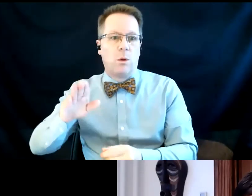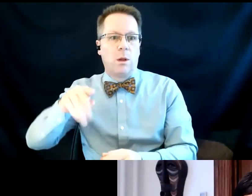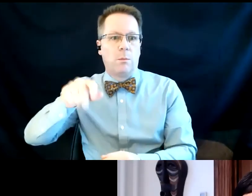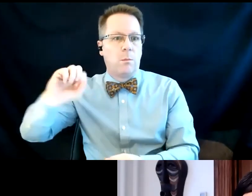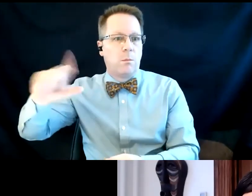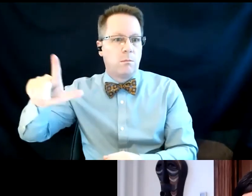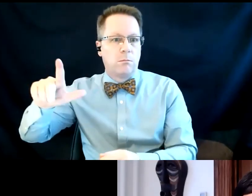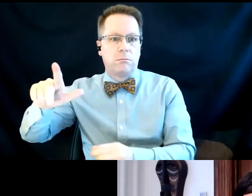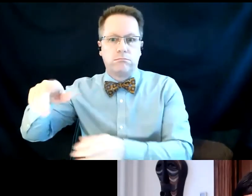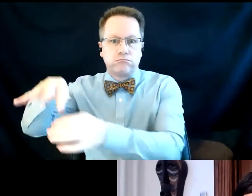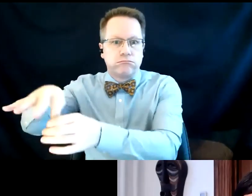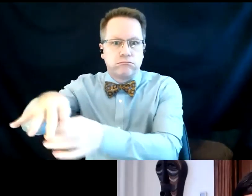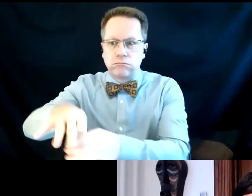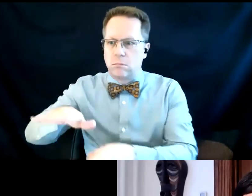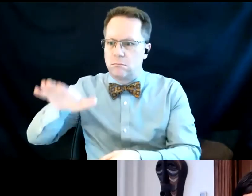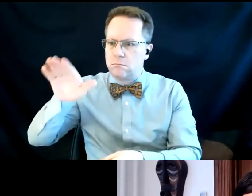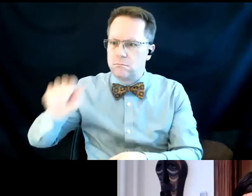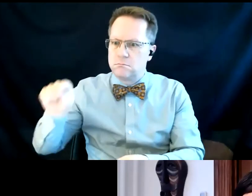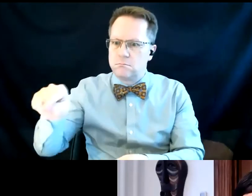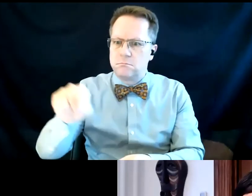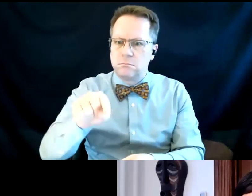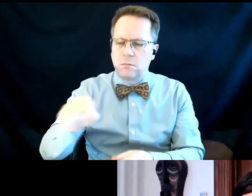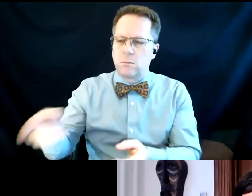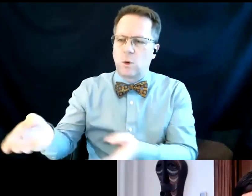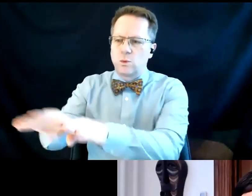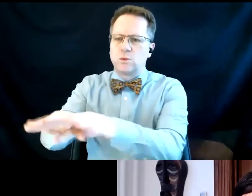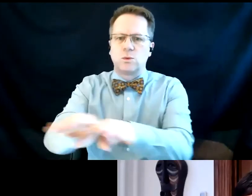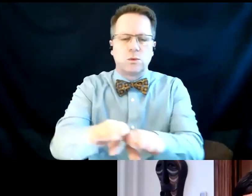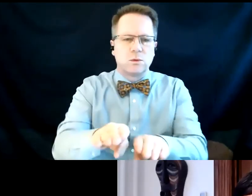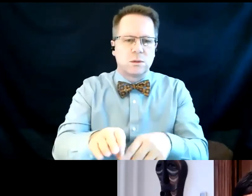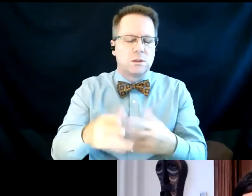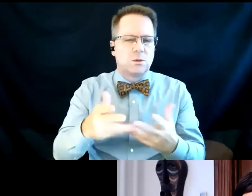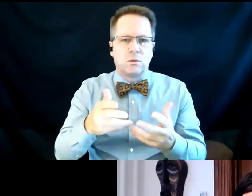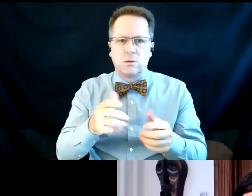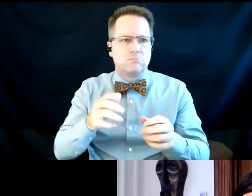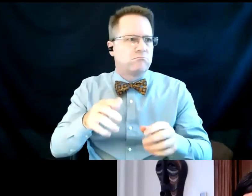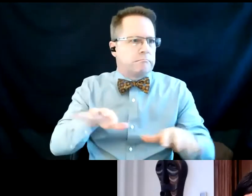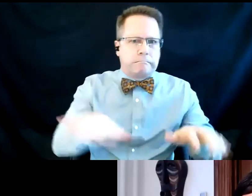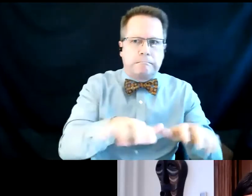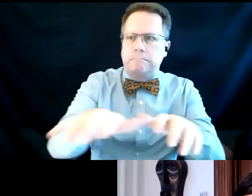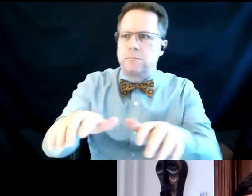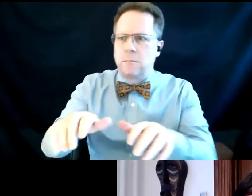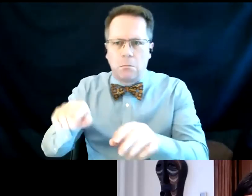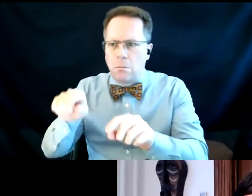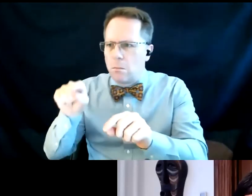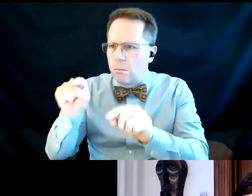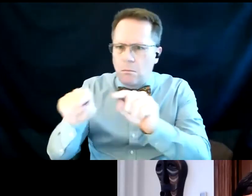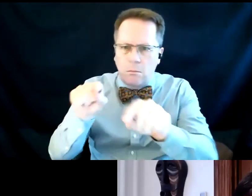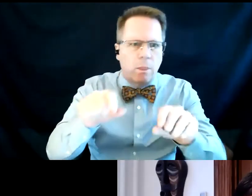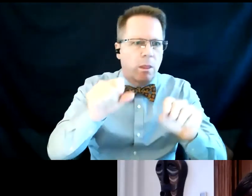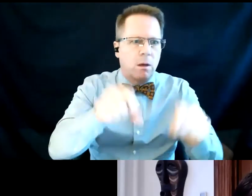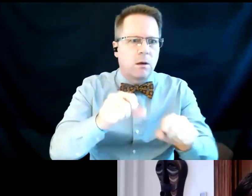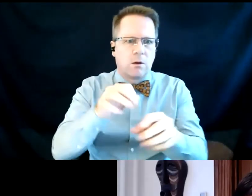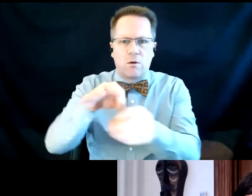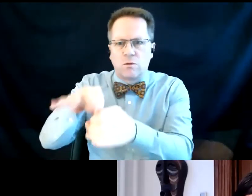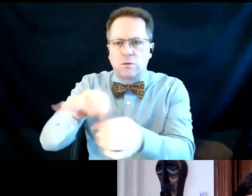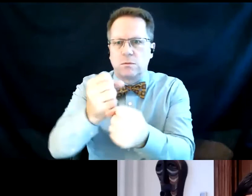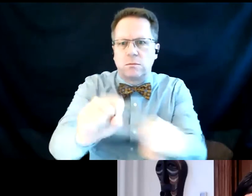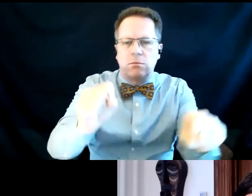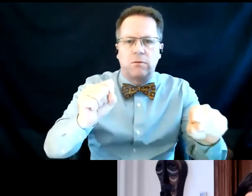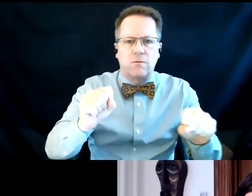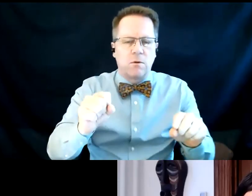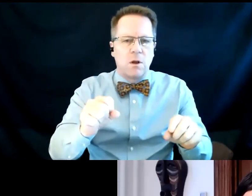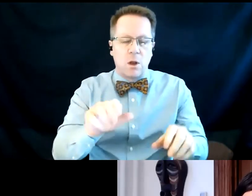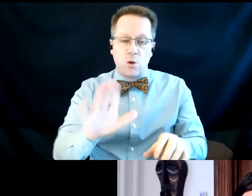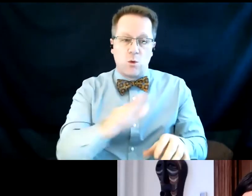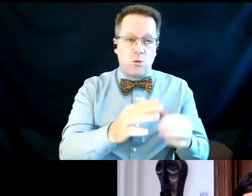end of the summer, just to try to make sure that people could vote safely without having to risk their health to cast a ballot.